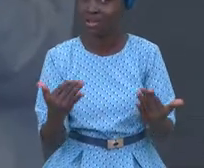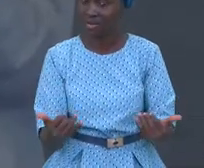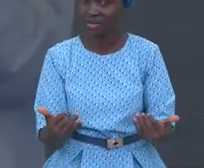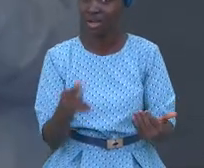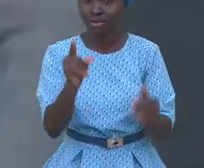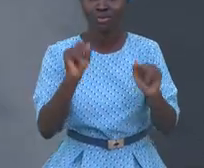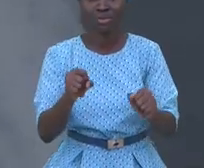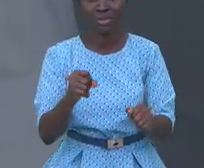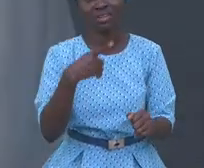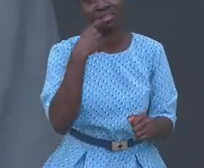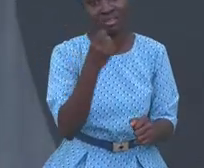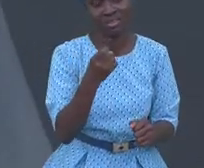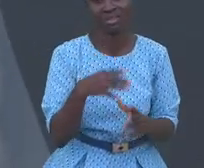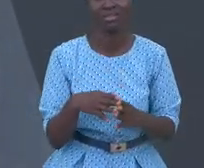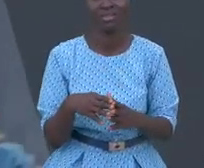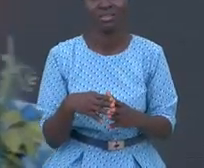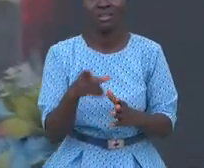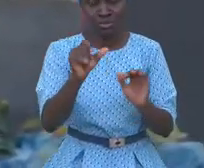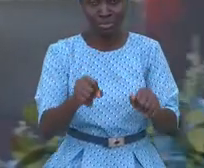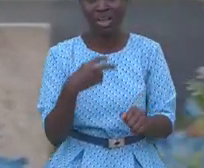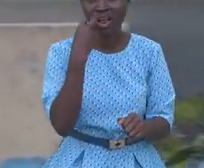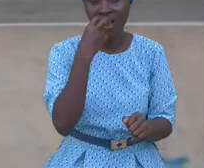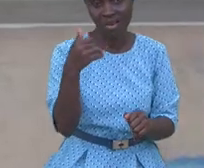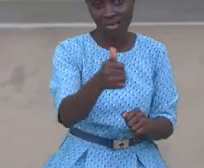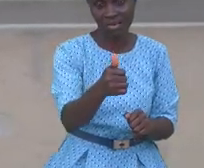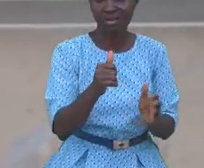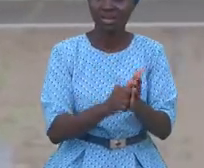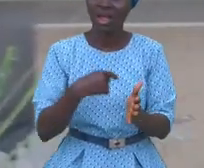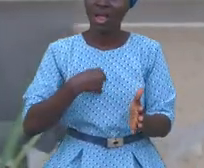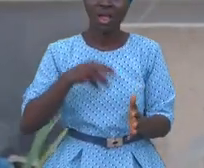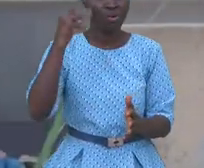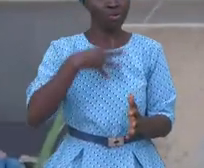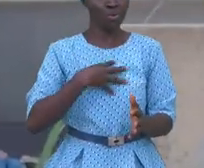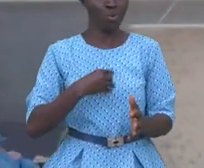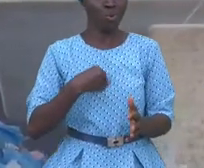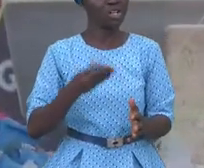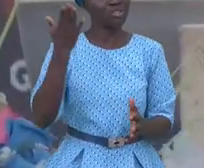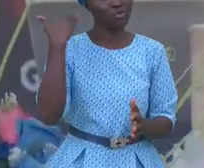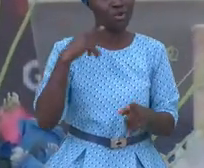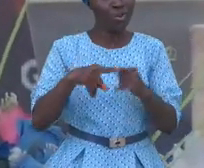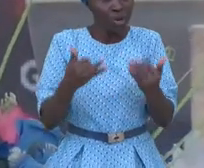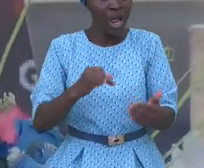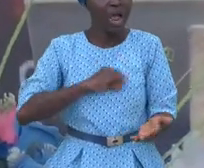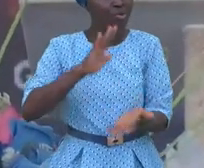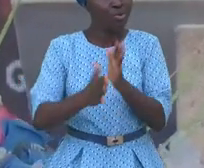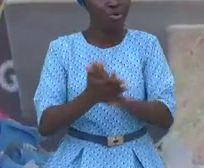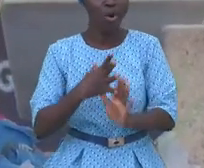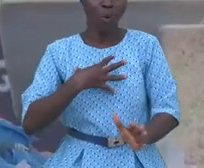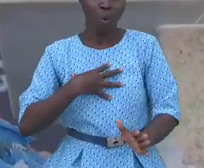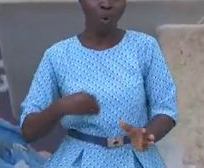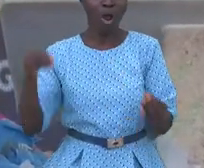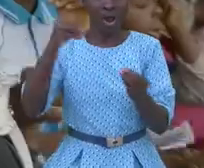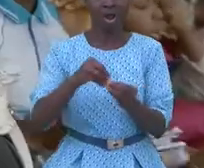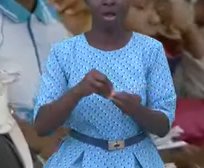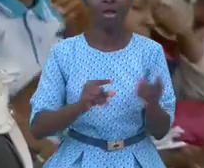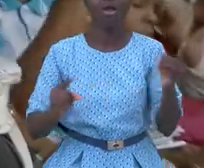say, I was white before, I'm going to be whiter now. Amen. Somebody